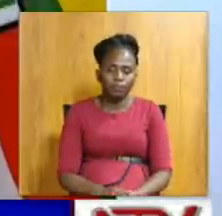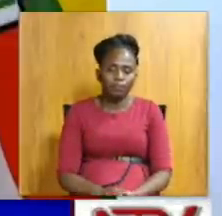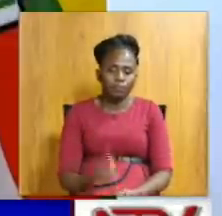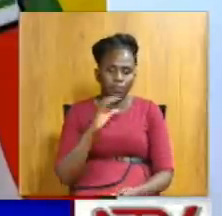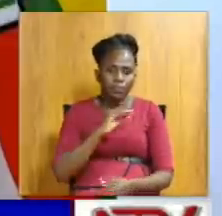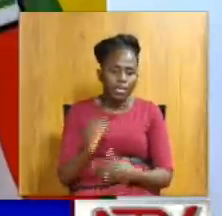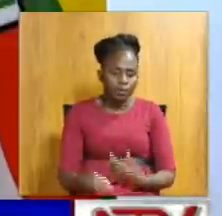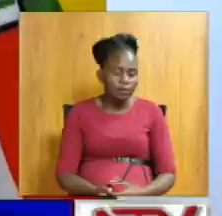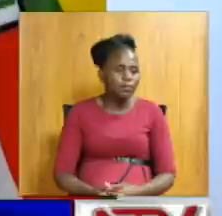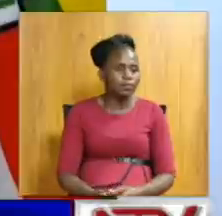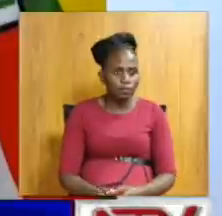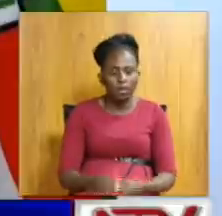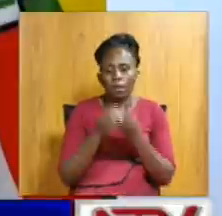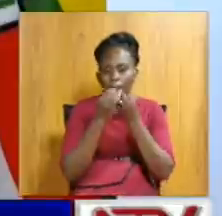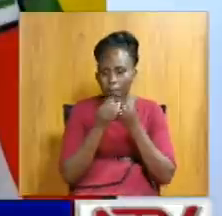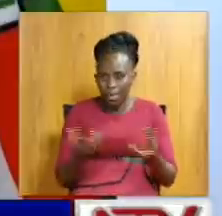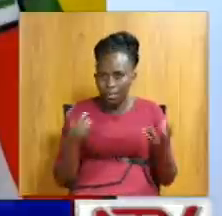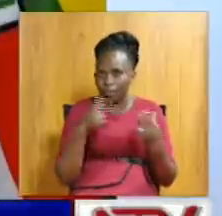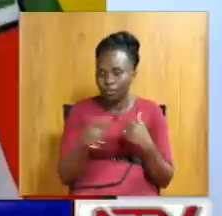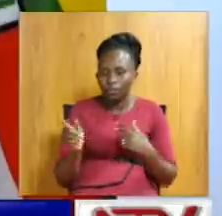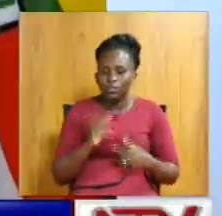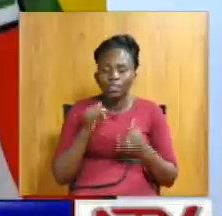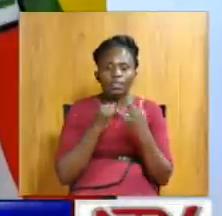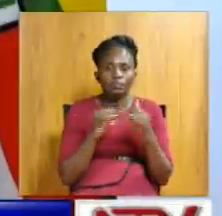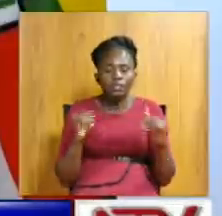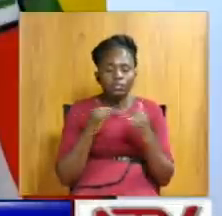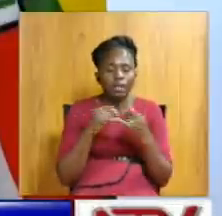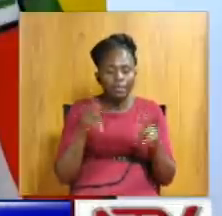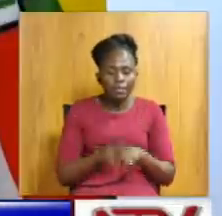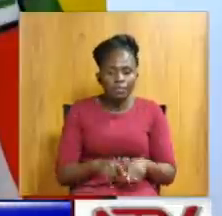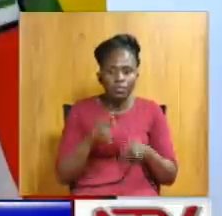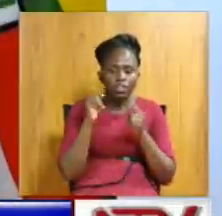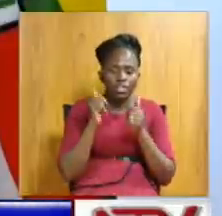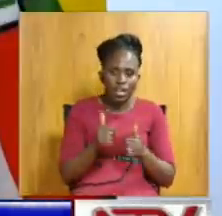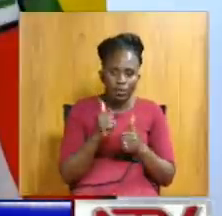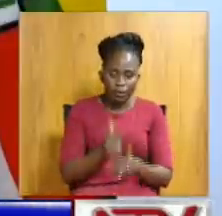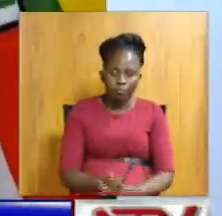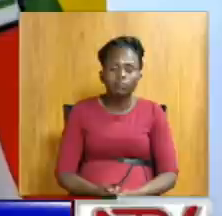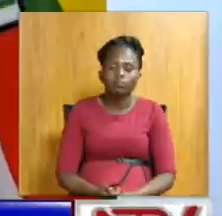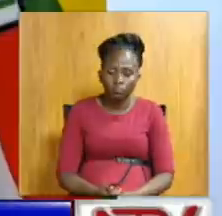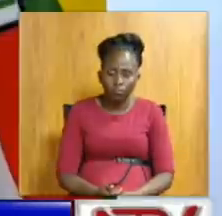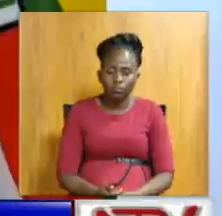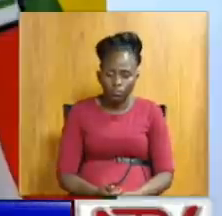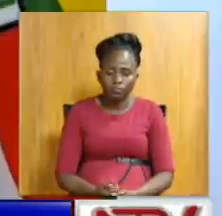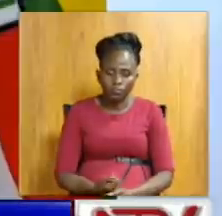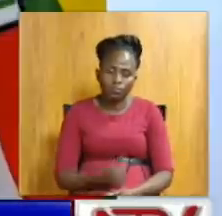However, many of the independents were also NRM on account of their internal wrangles.